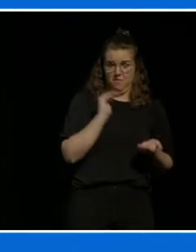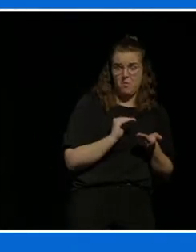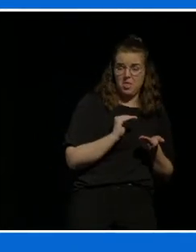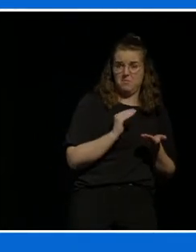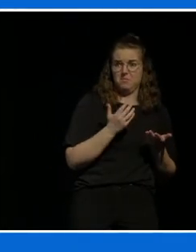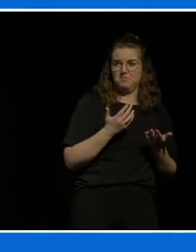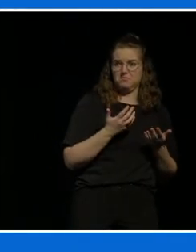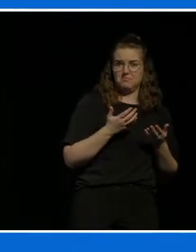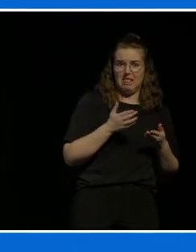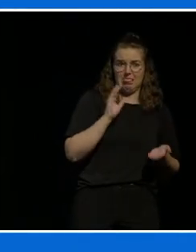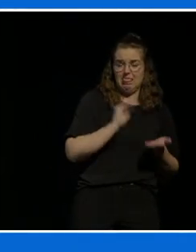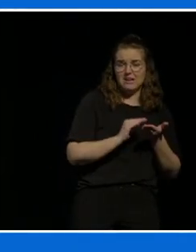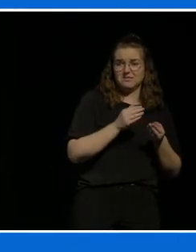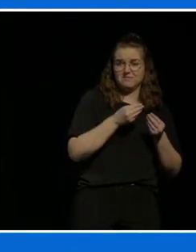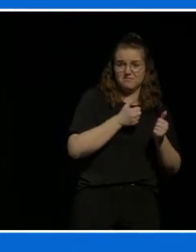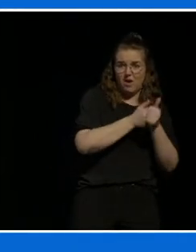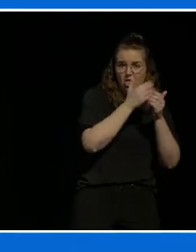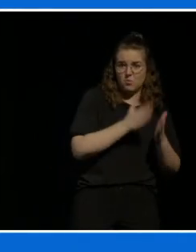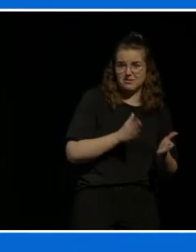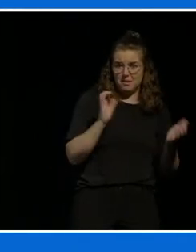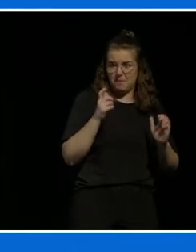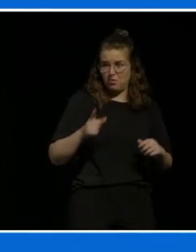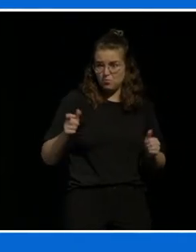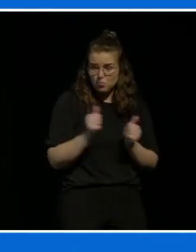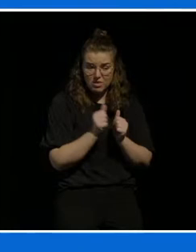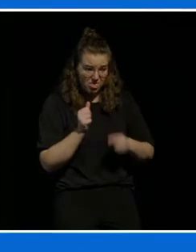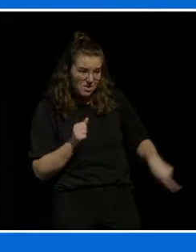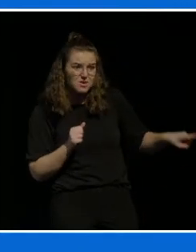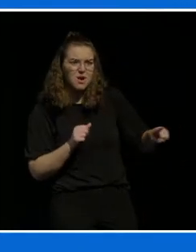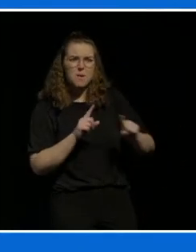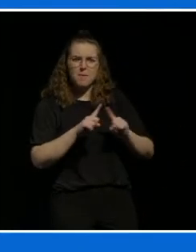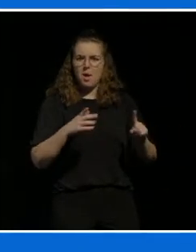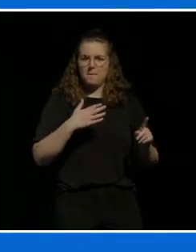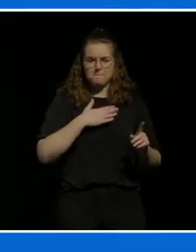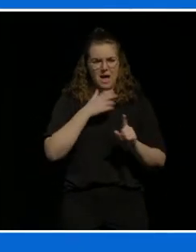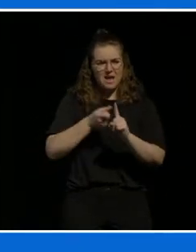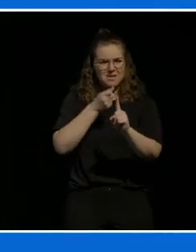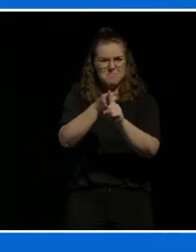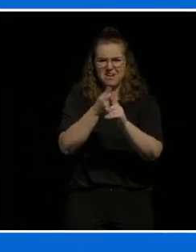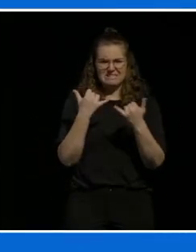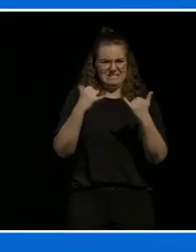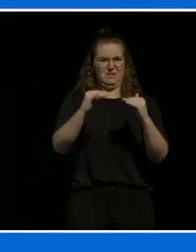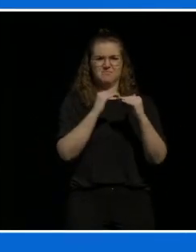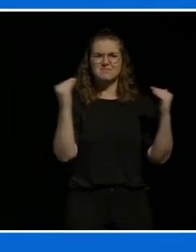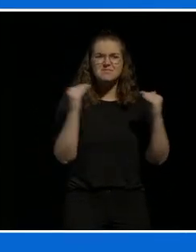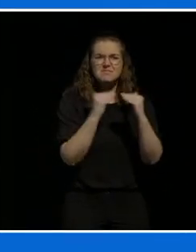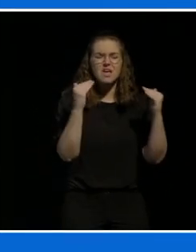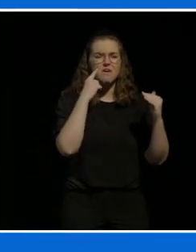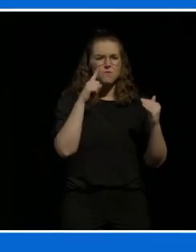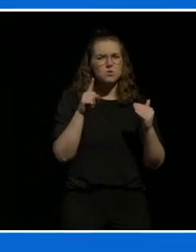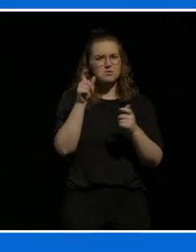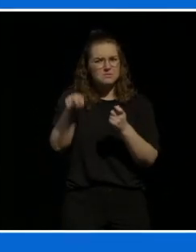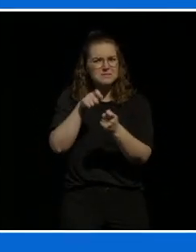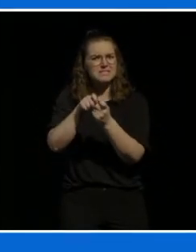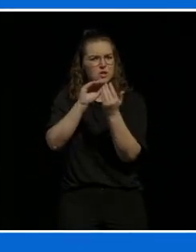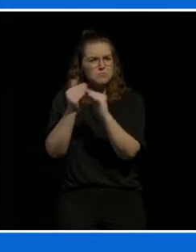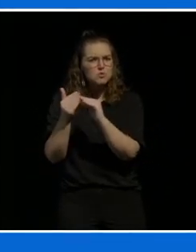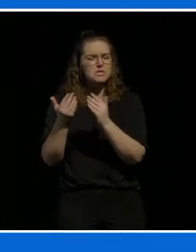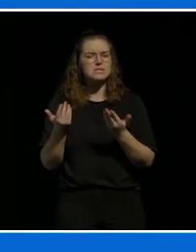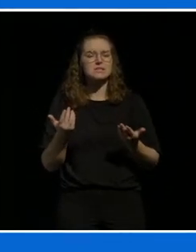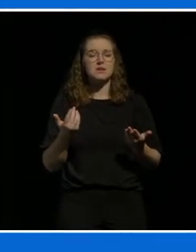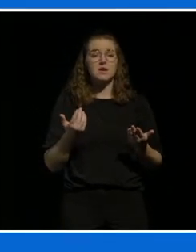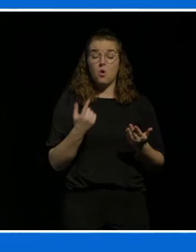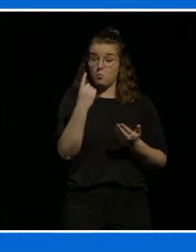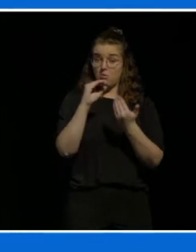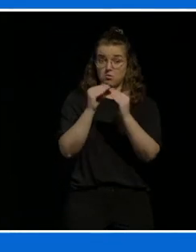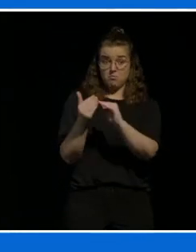that's fine, but I think my impact has been as impactful in certain communities, like you said. I have a